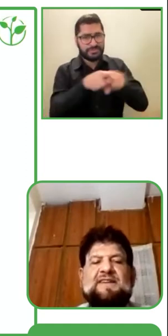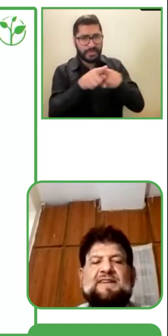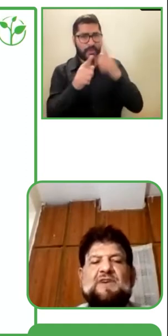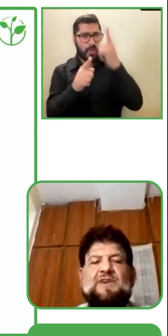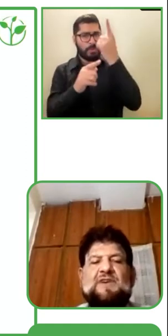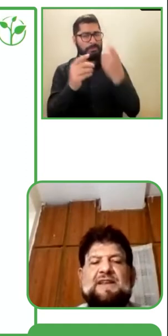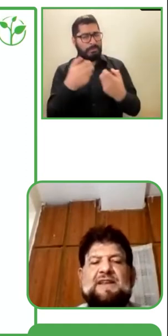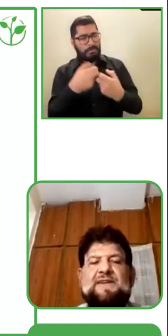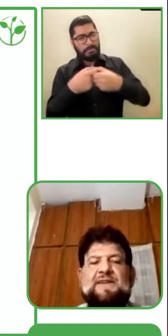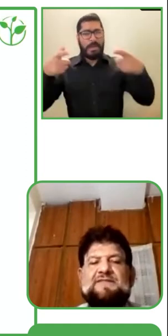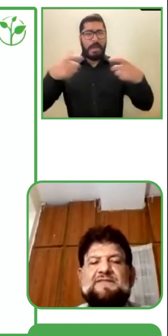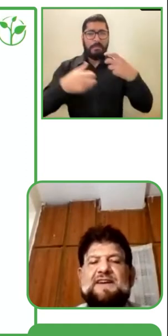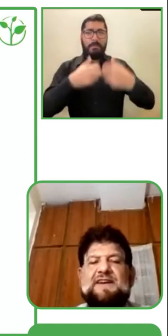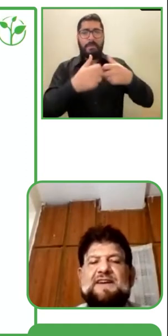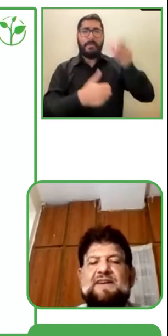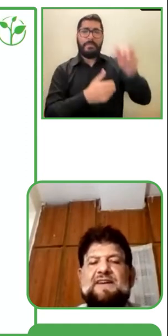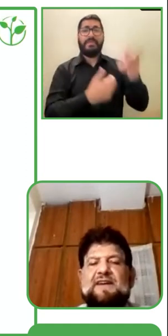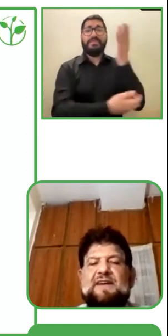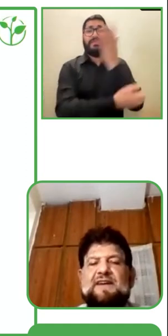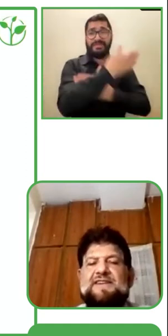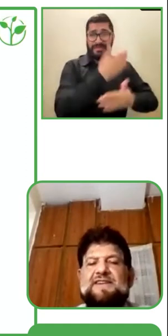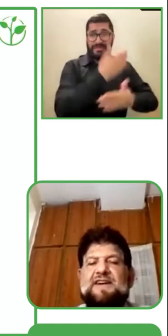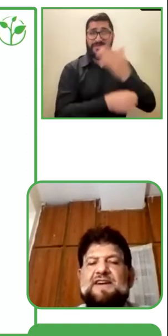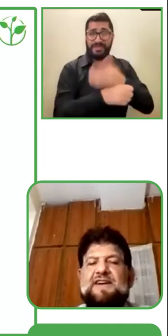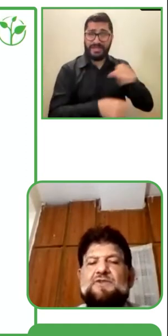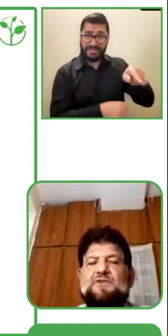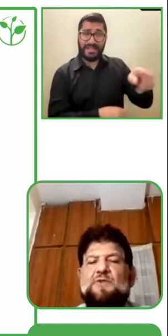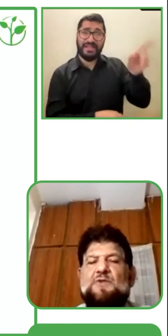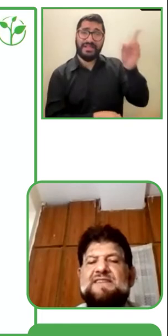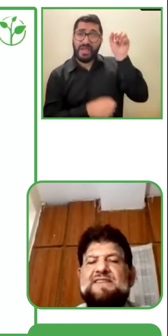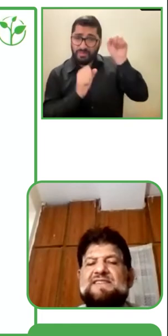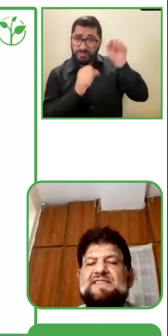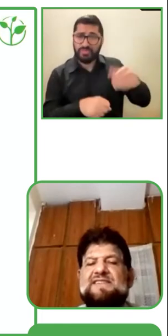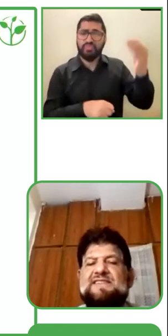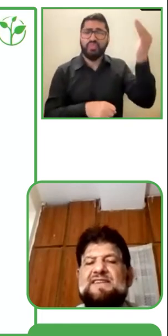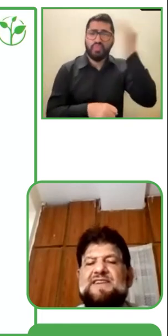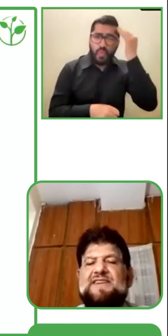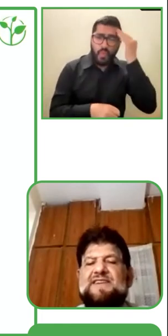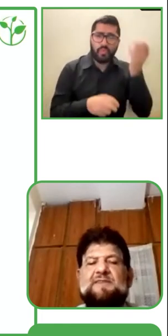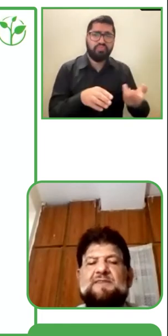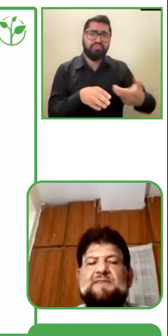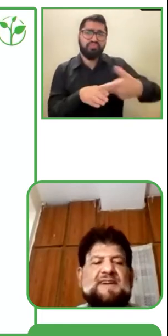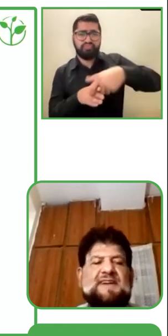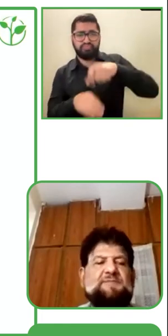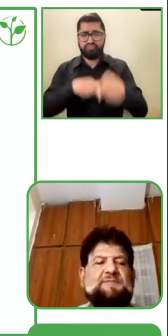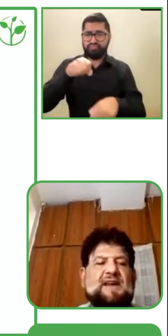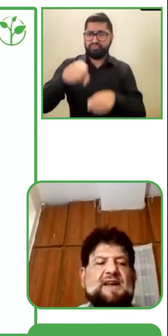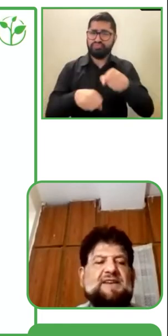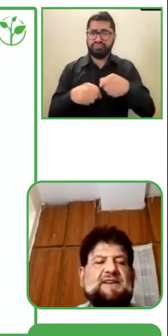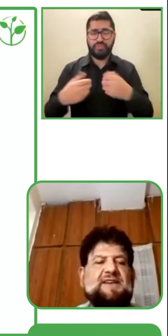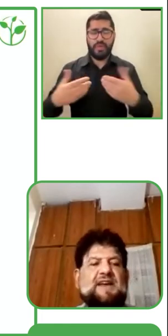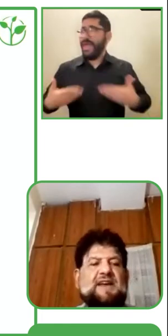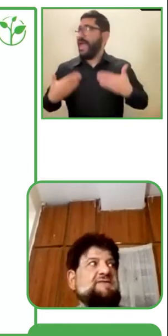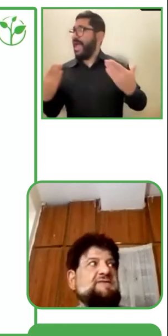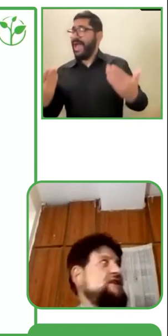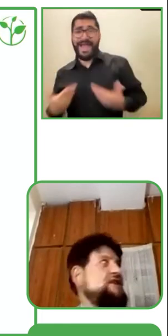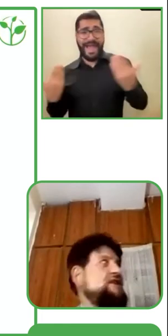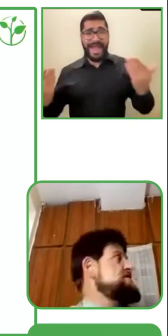independent and enjoyable life in the society. The target group was considered taking part in daily